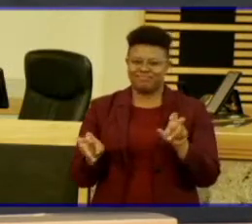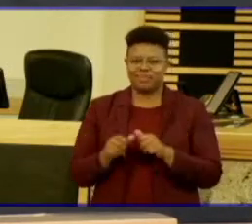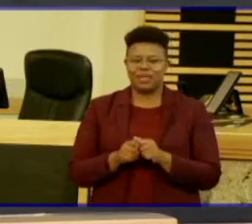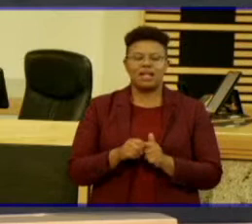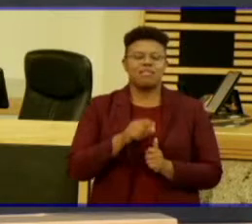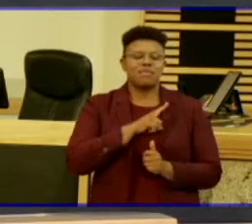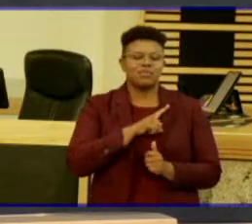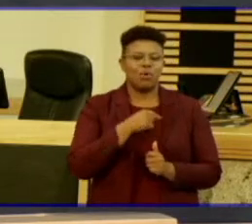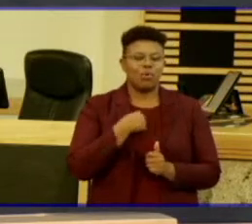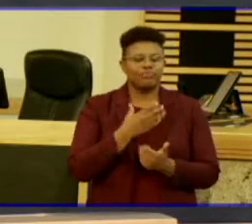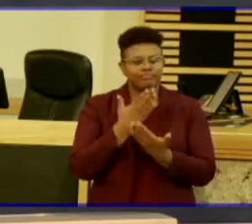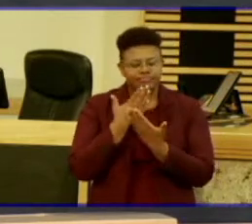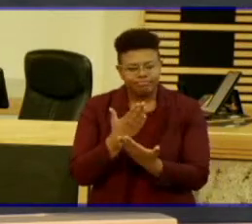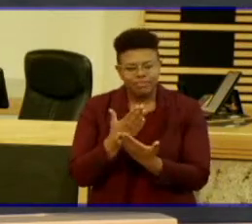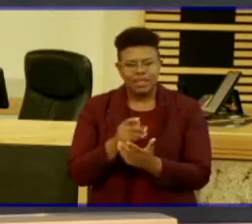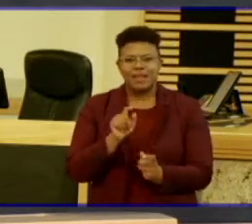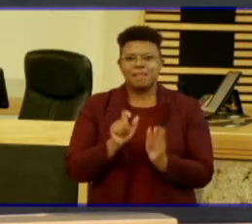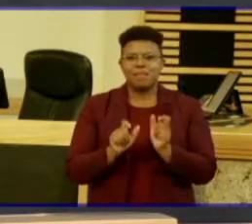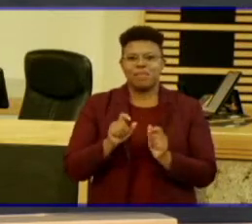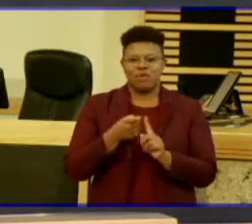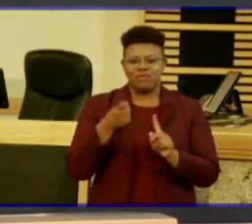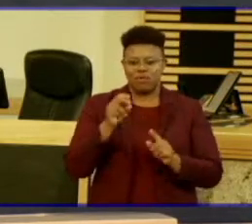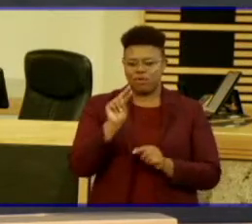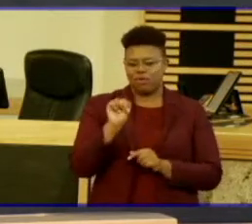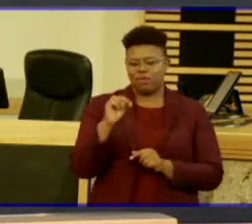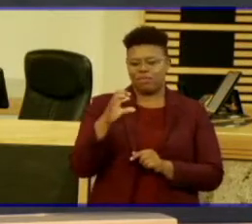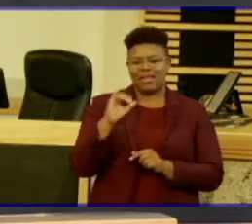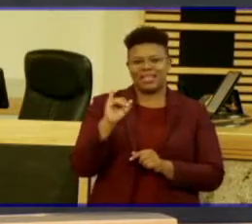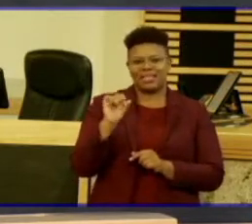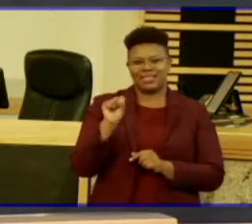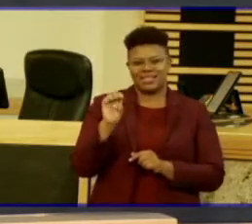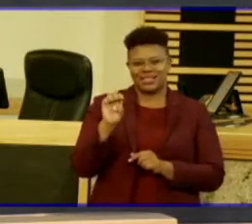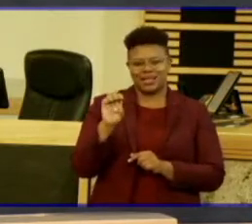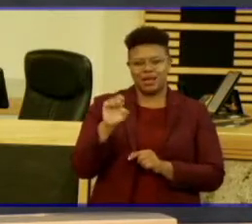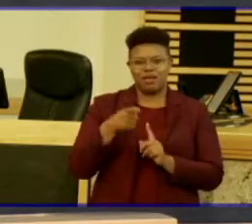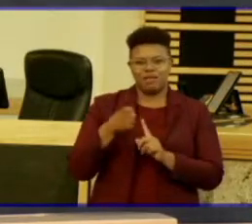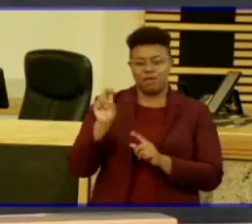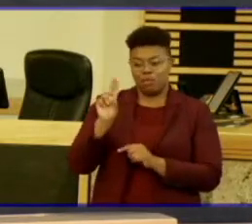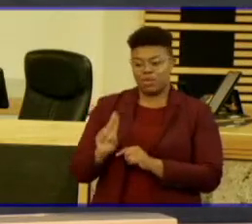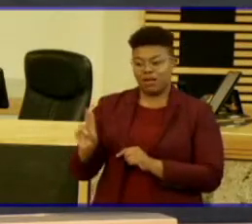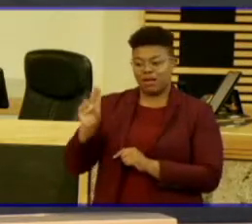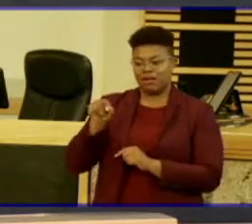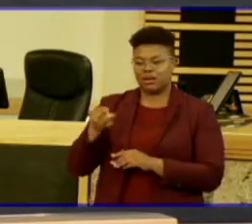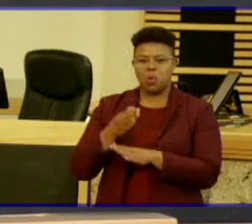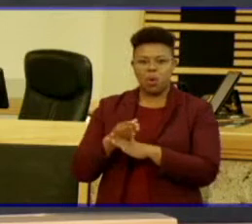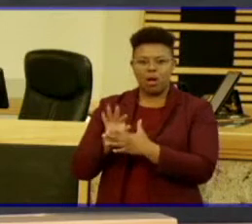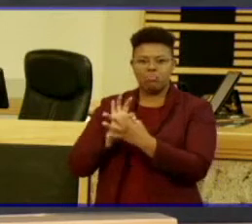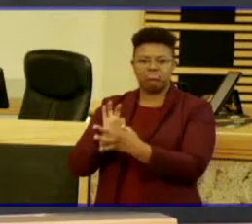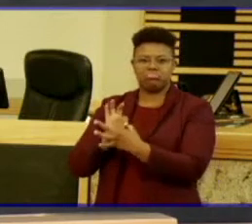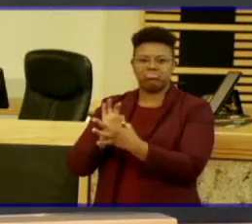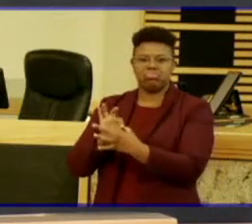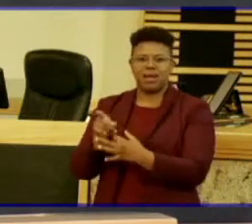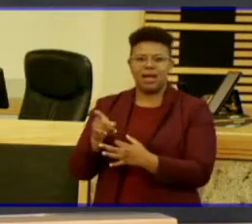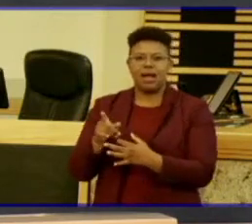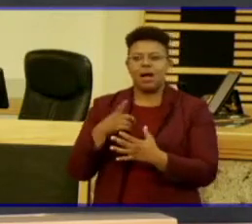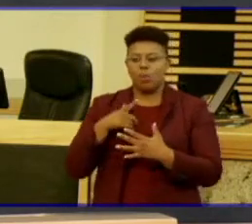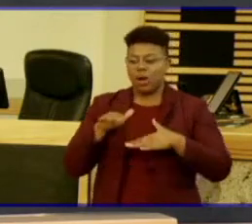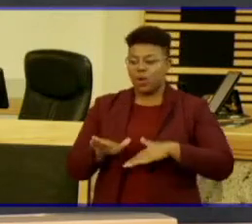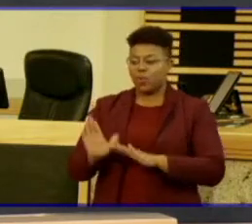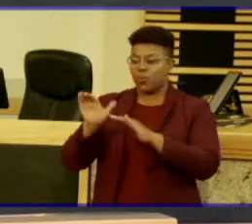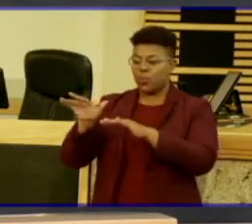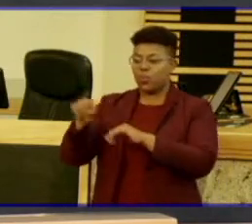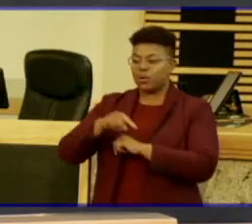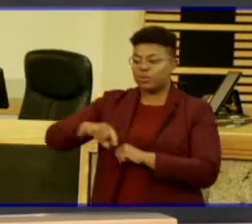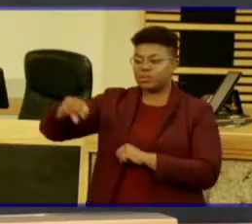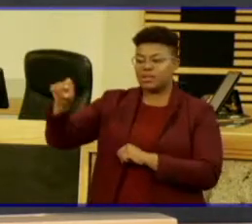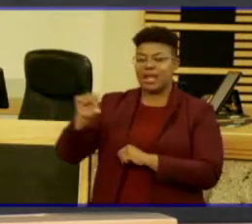ke sibulela abantu basencise emthatha ngensebenziswano kulwakhiwo lweWild Coast SEZ. The